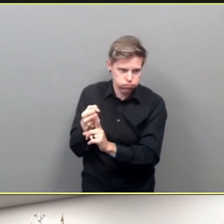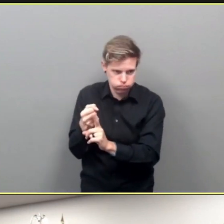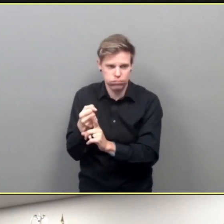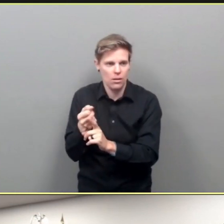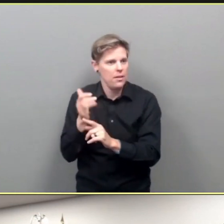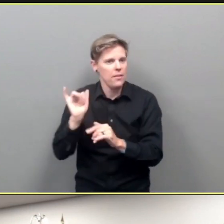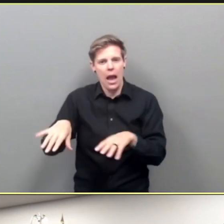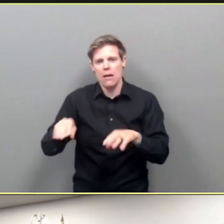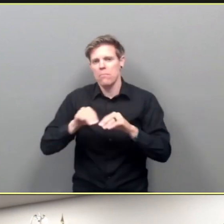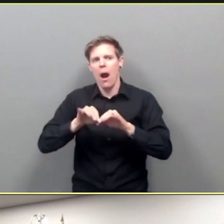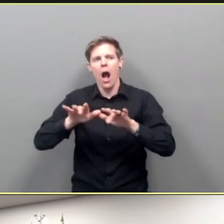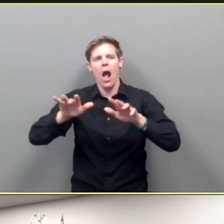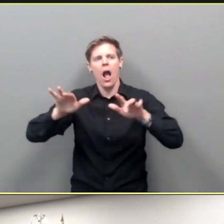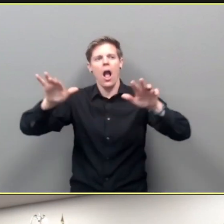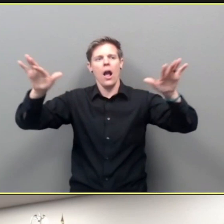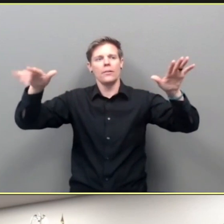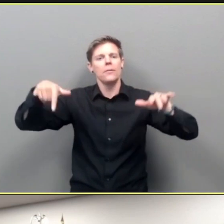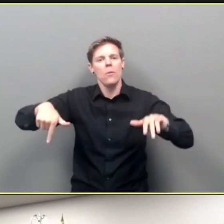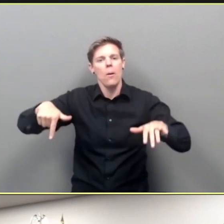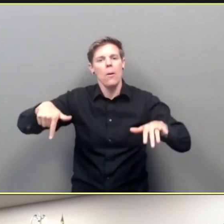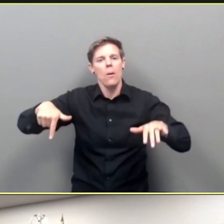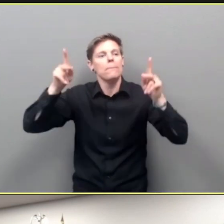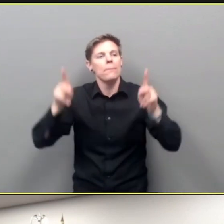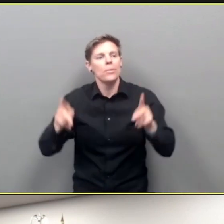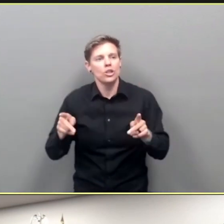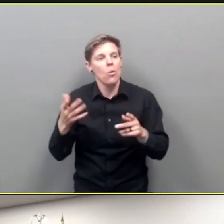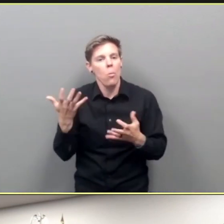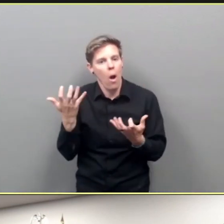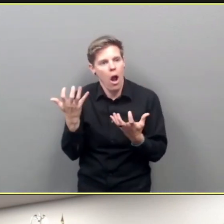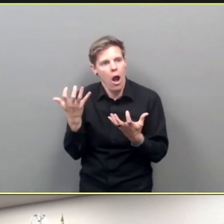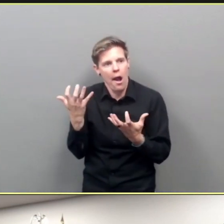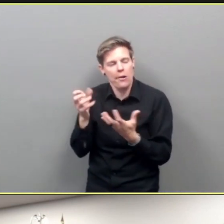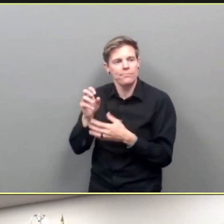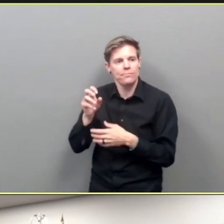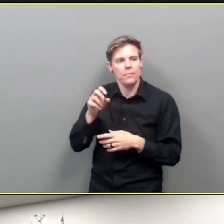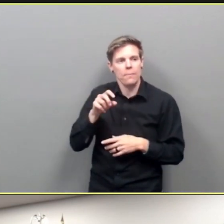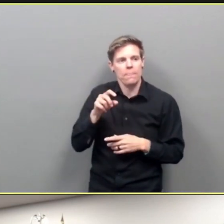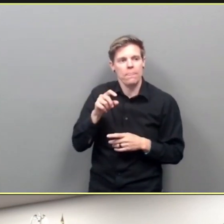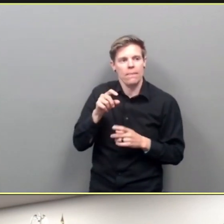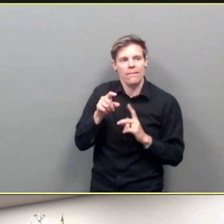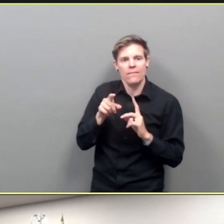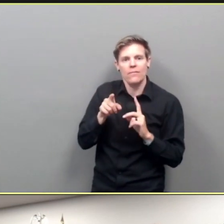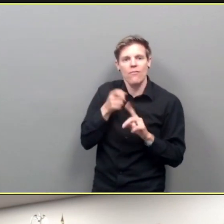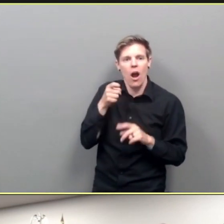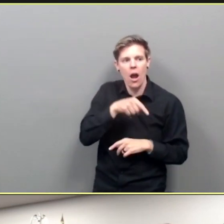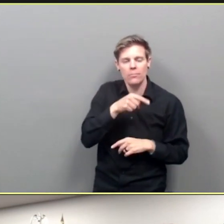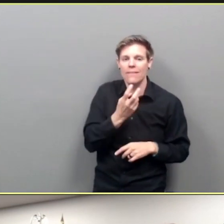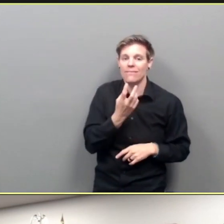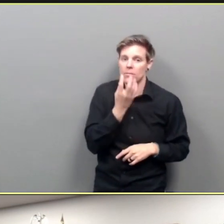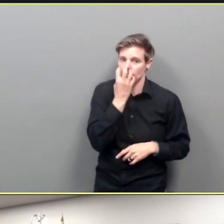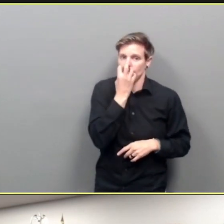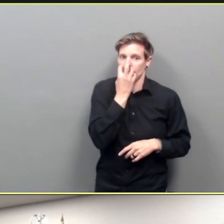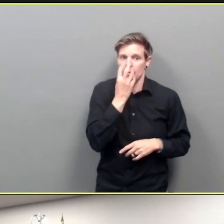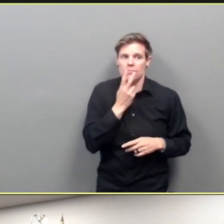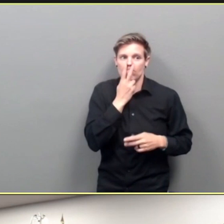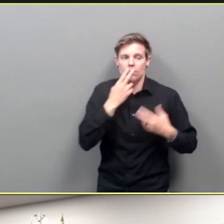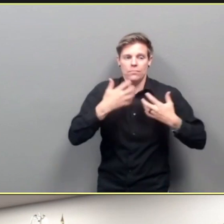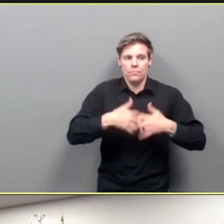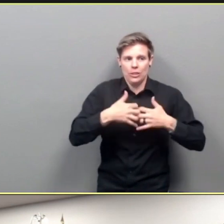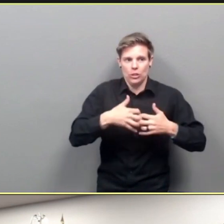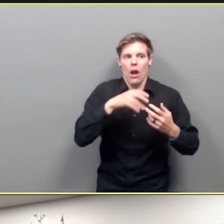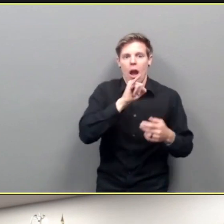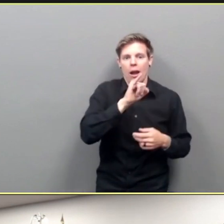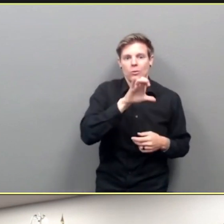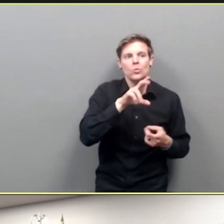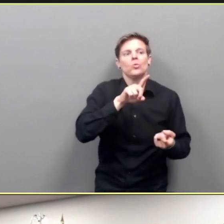that person was wanting to transfer from a ventilator in one ICU to a ventilator in another ICU.